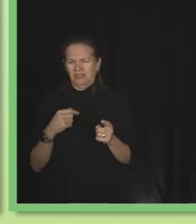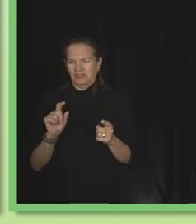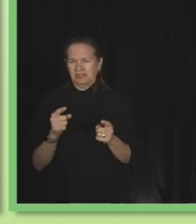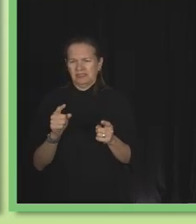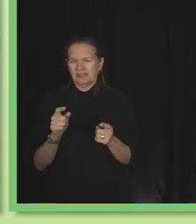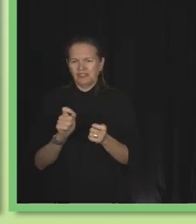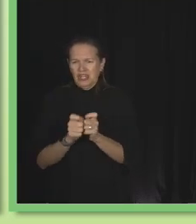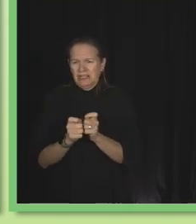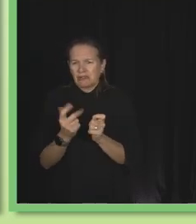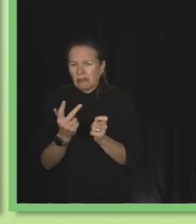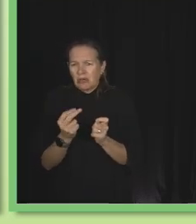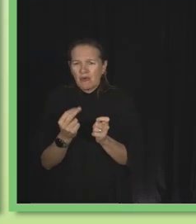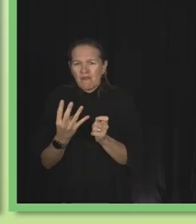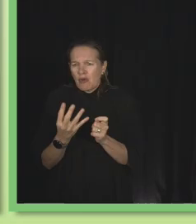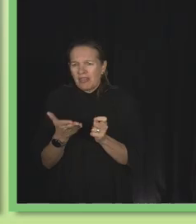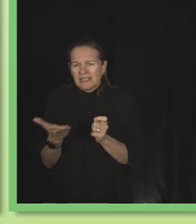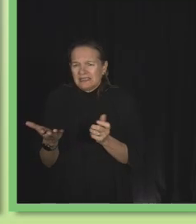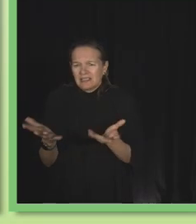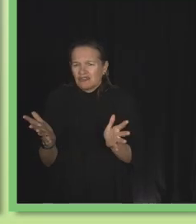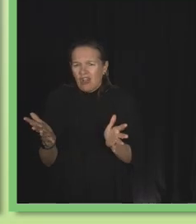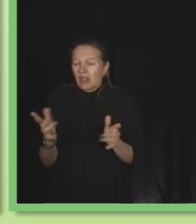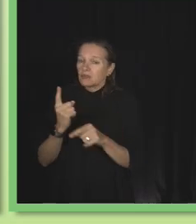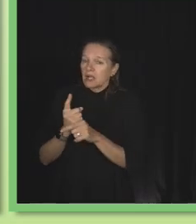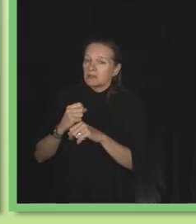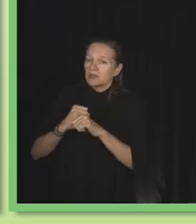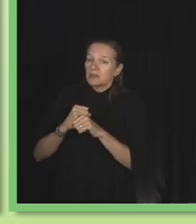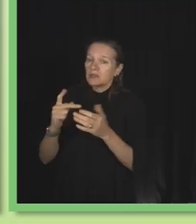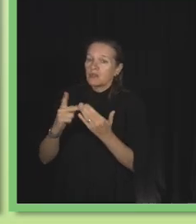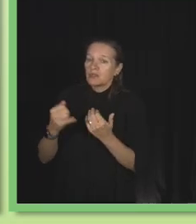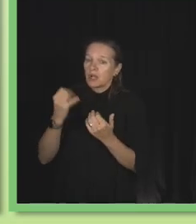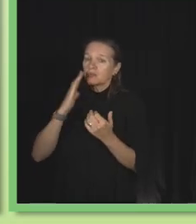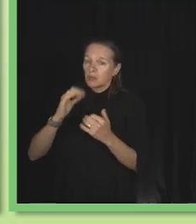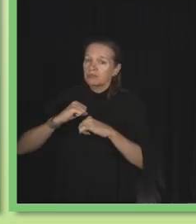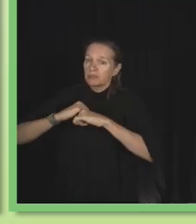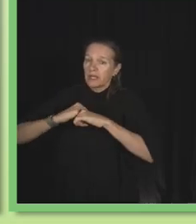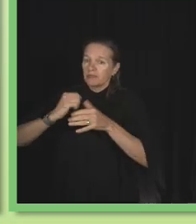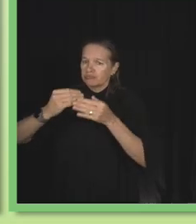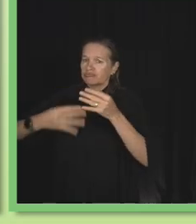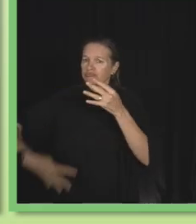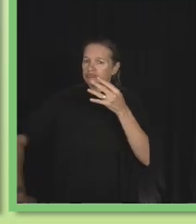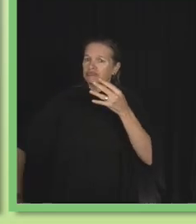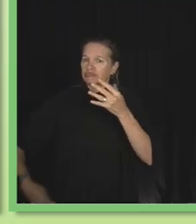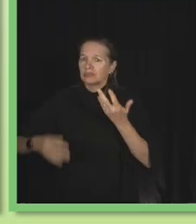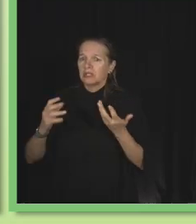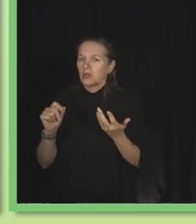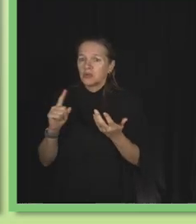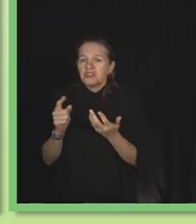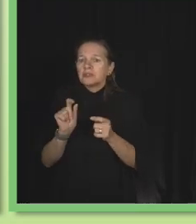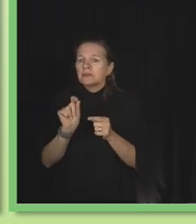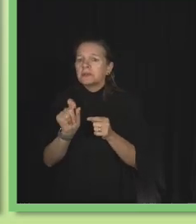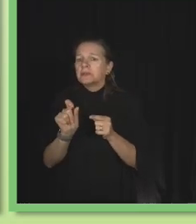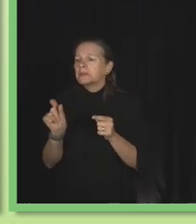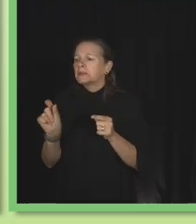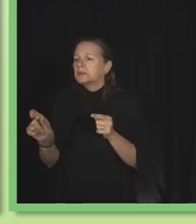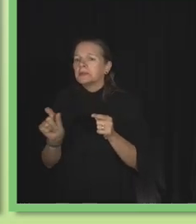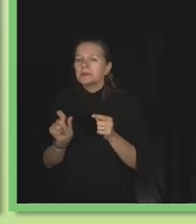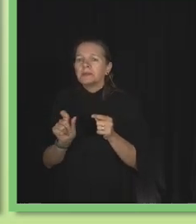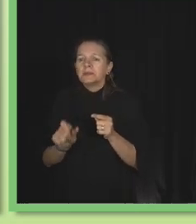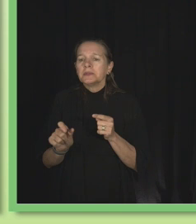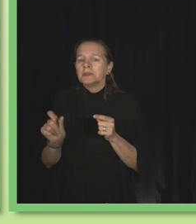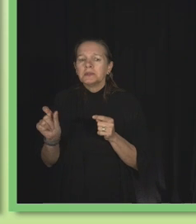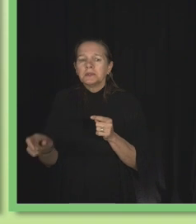4 changes. That's right. Security projects protect you in many areas tracked by baseline. That's what just by putting in, a little SLSA